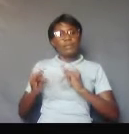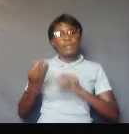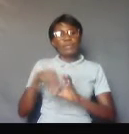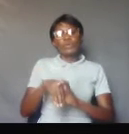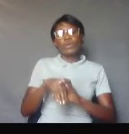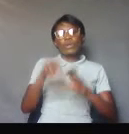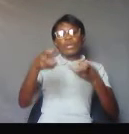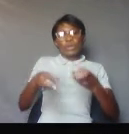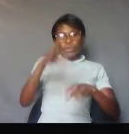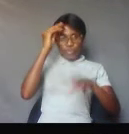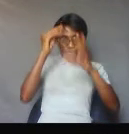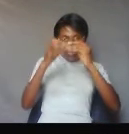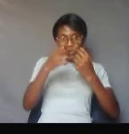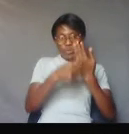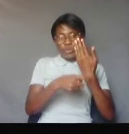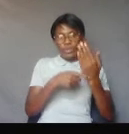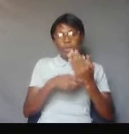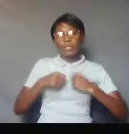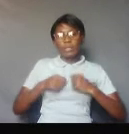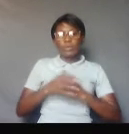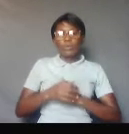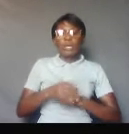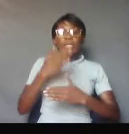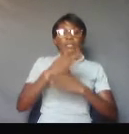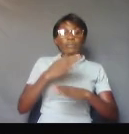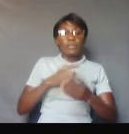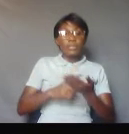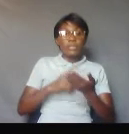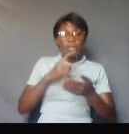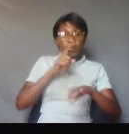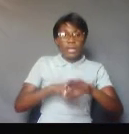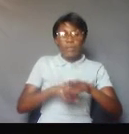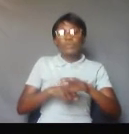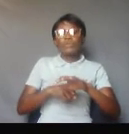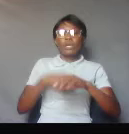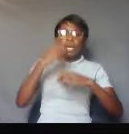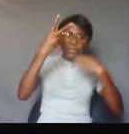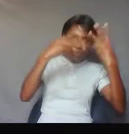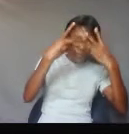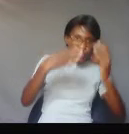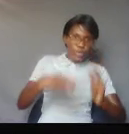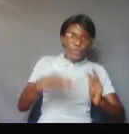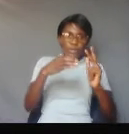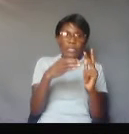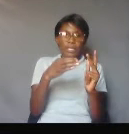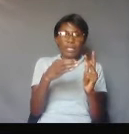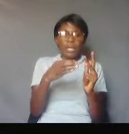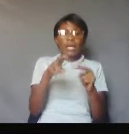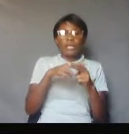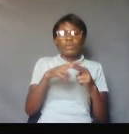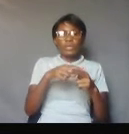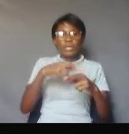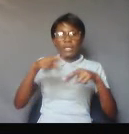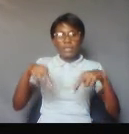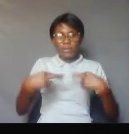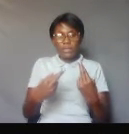communities, and to offer some resources in order to journey towards liberation for those communities. It's not, we don't come up